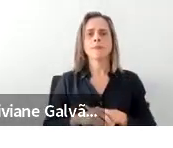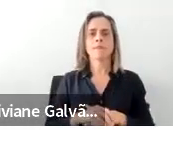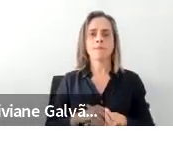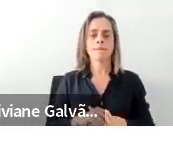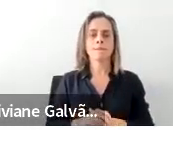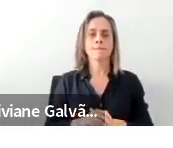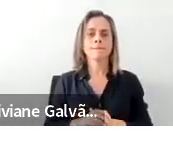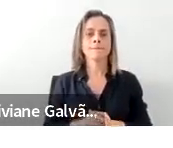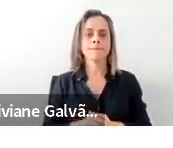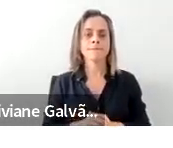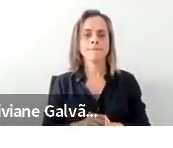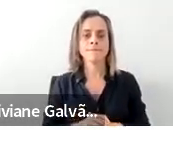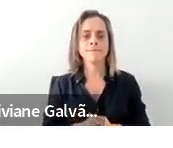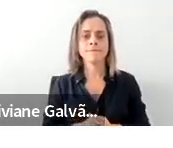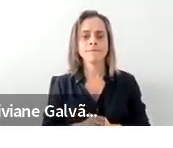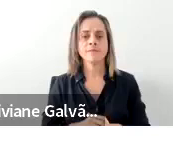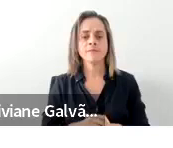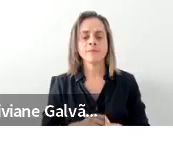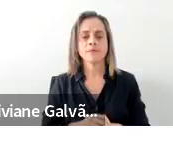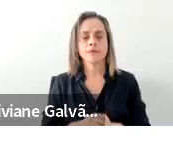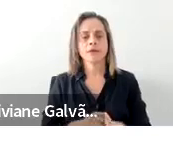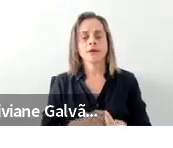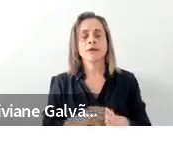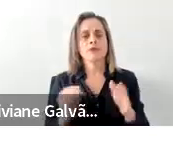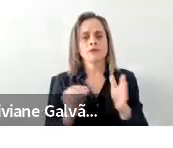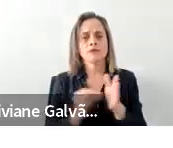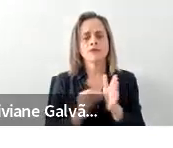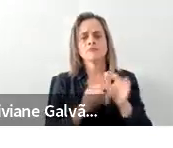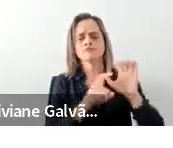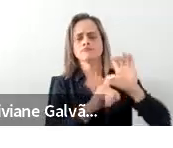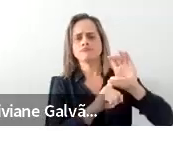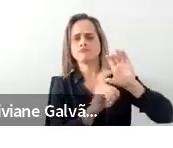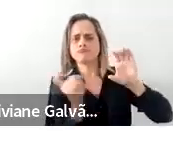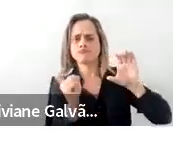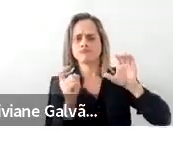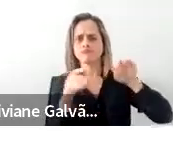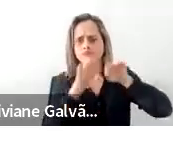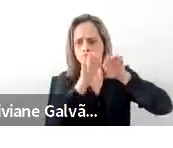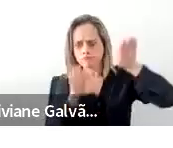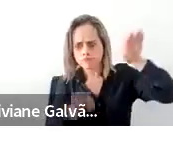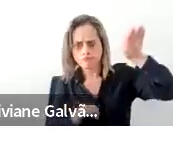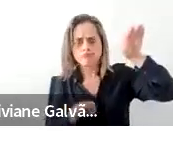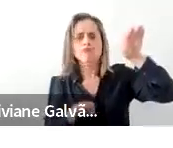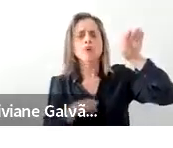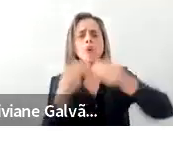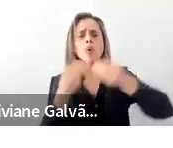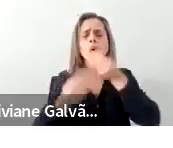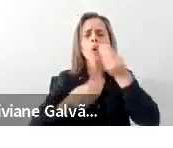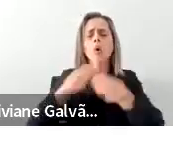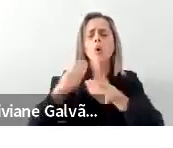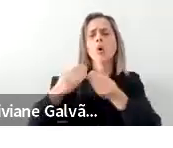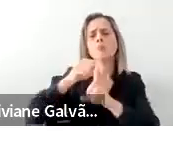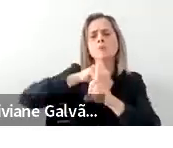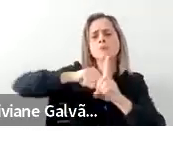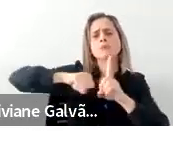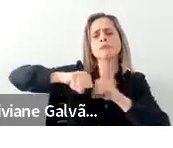reproducing their material life. Hence also limited relations between man and